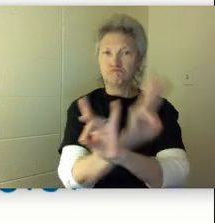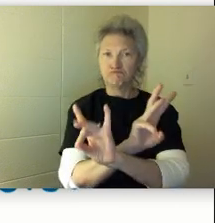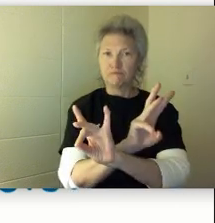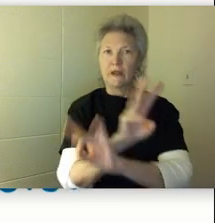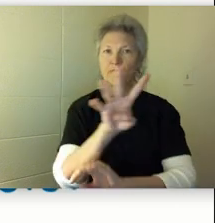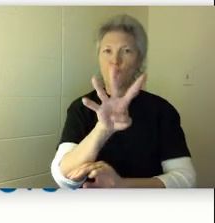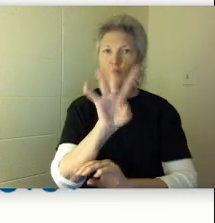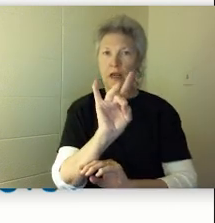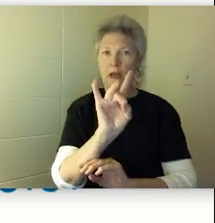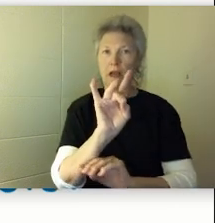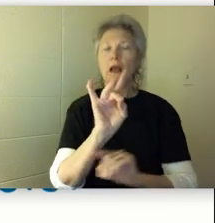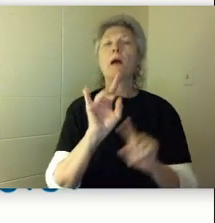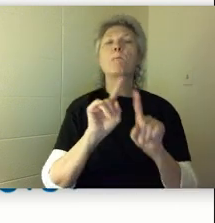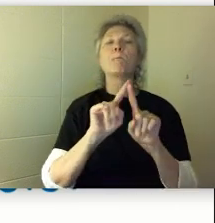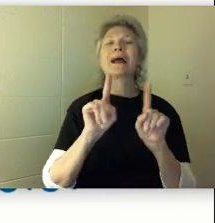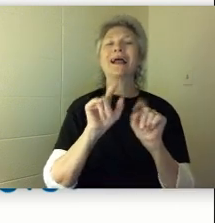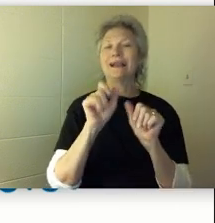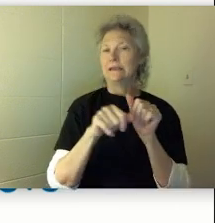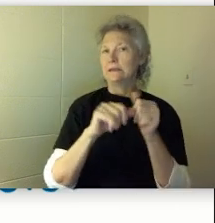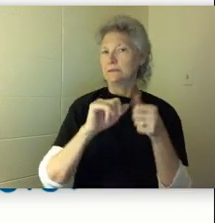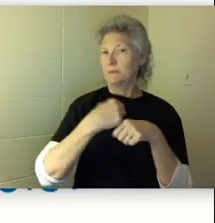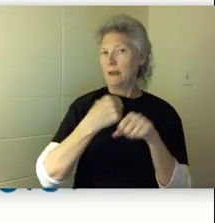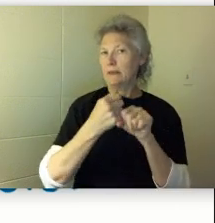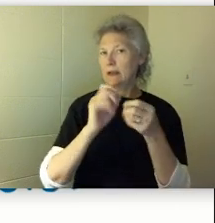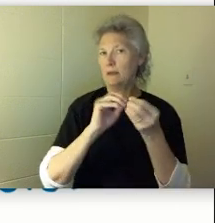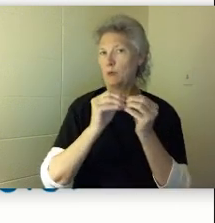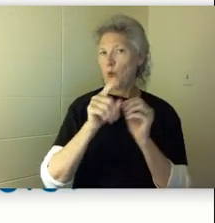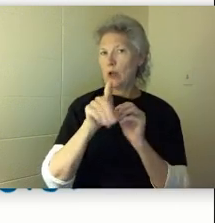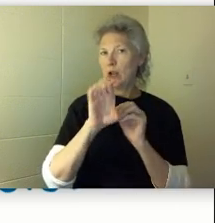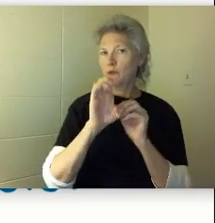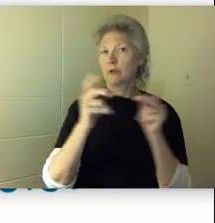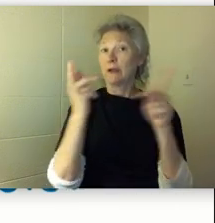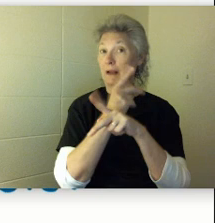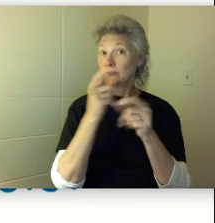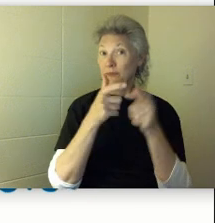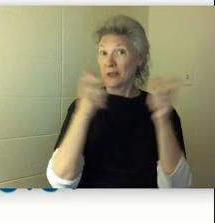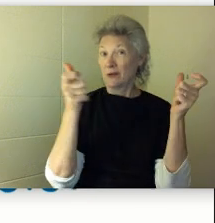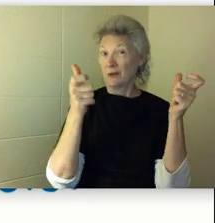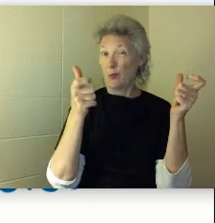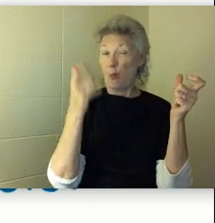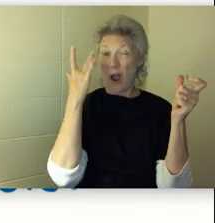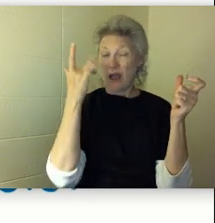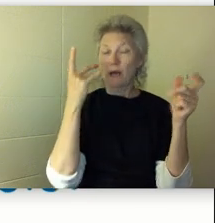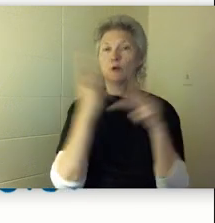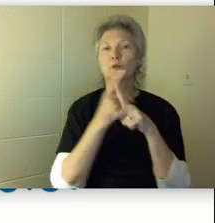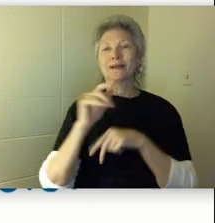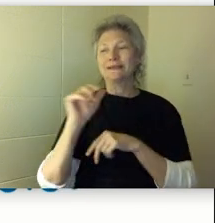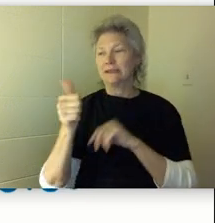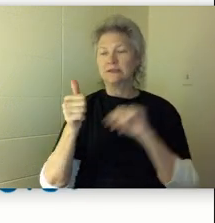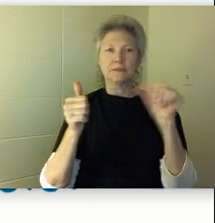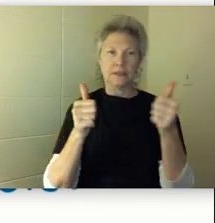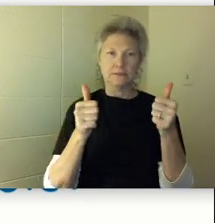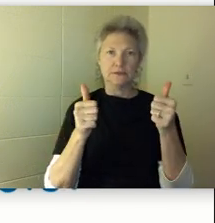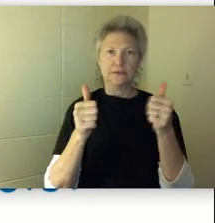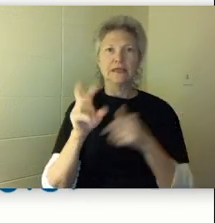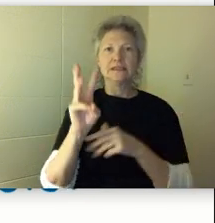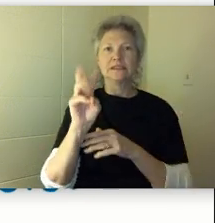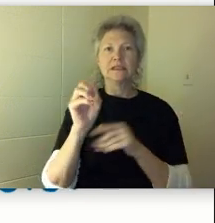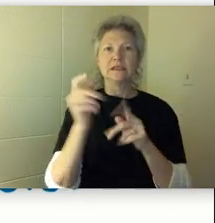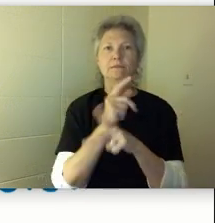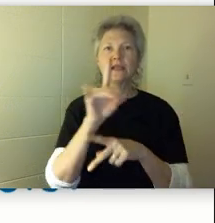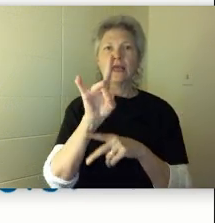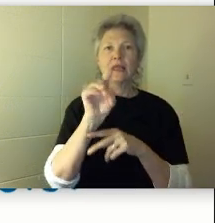but I need to make that number 100 times bigger because I'm multiplying tens by tens. So 60 times 80